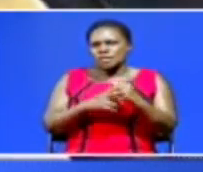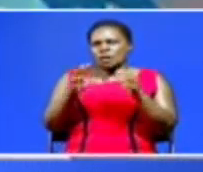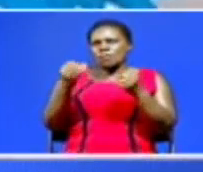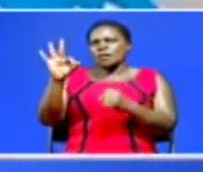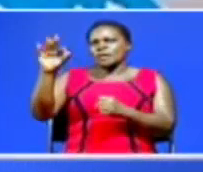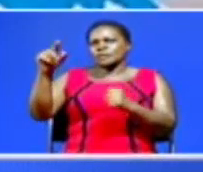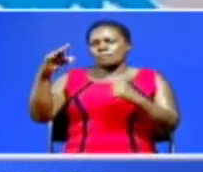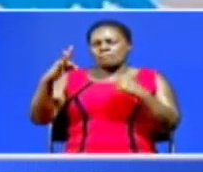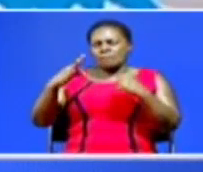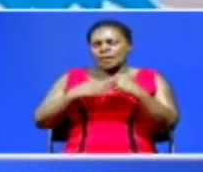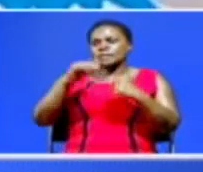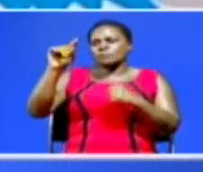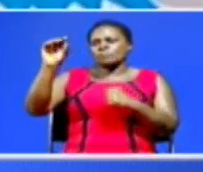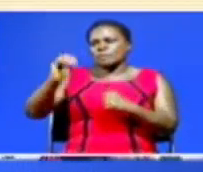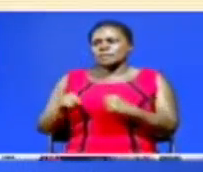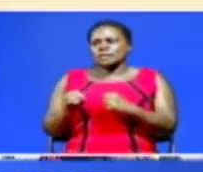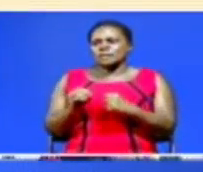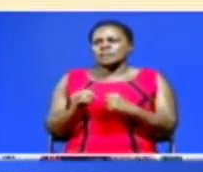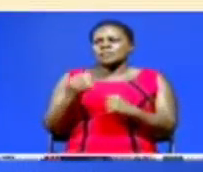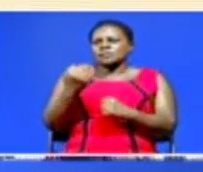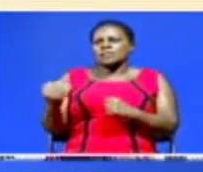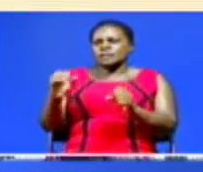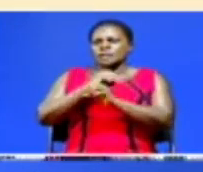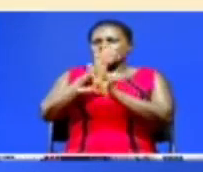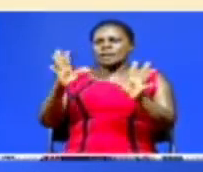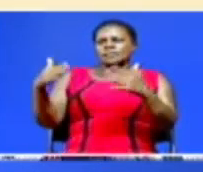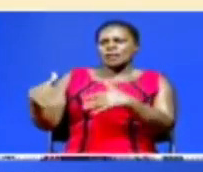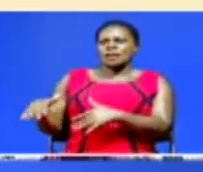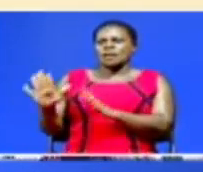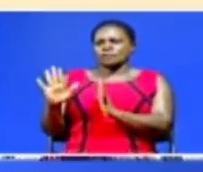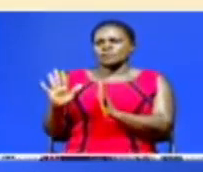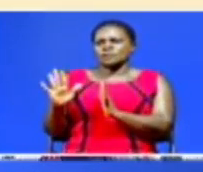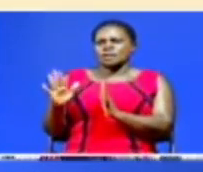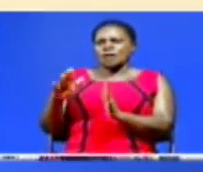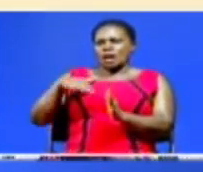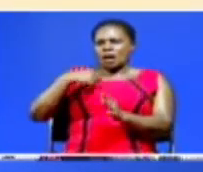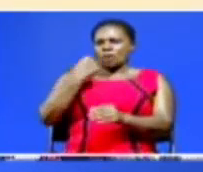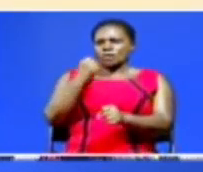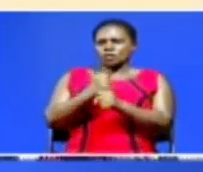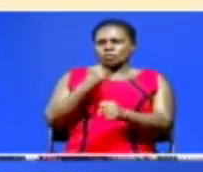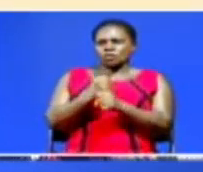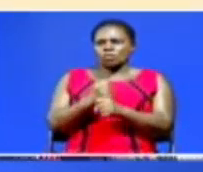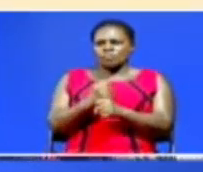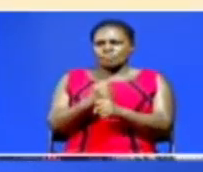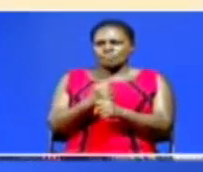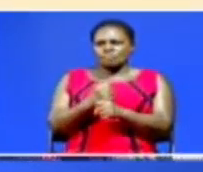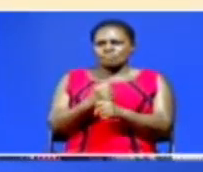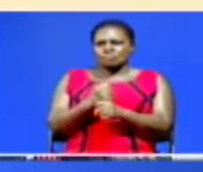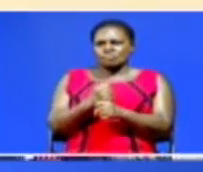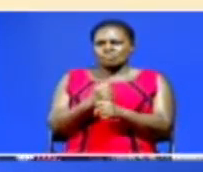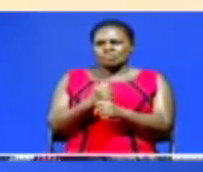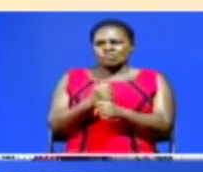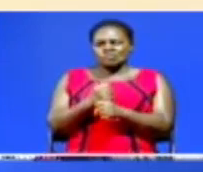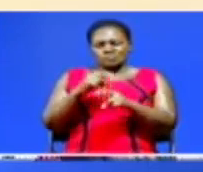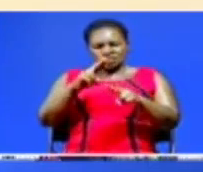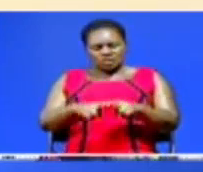was 8%. But clearly, children are being left behind. So it is our duty, after this launch, to together sit